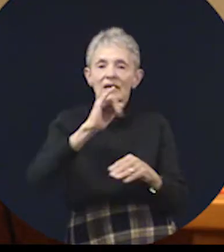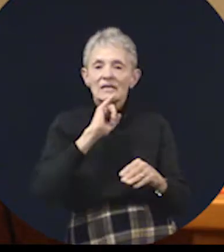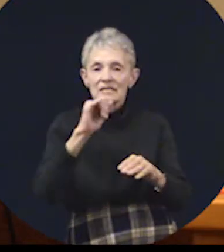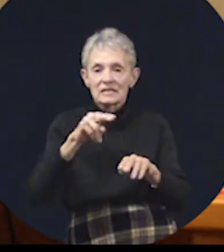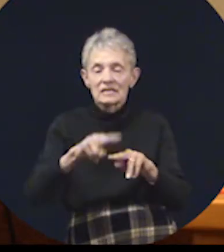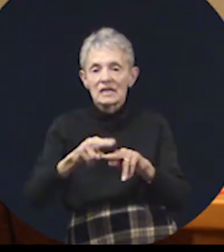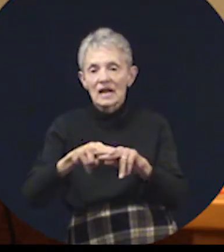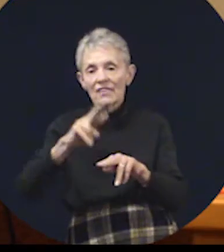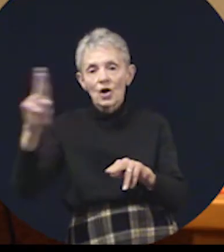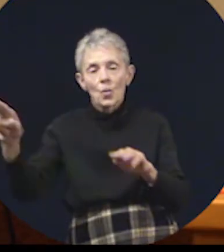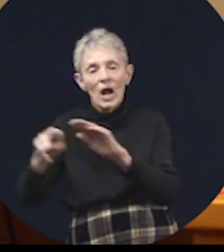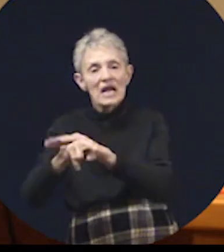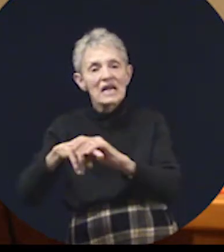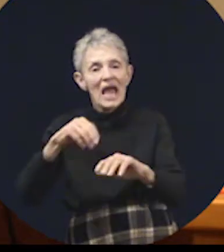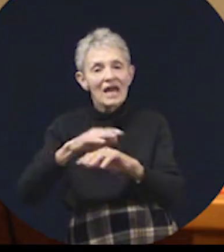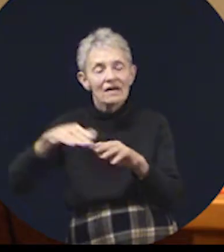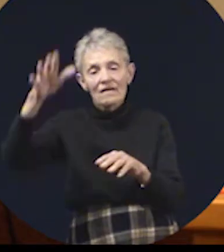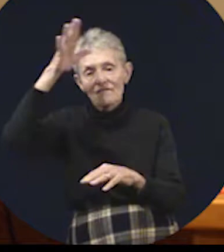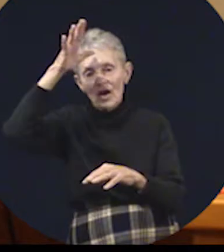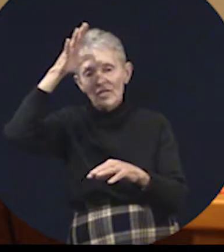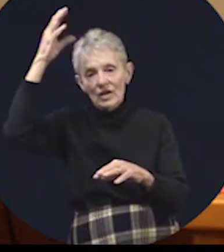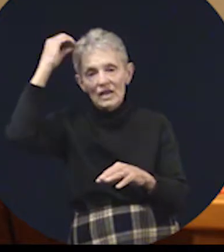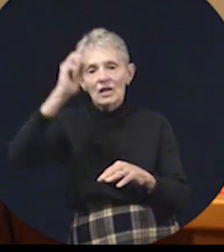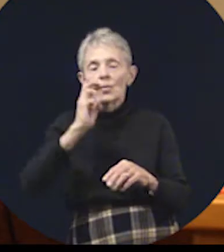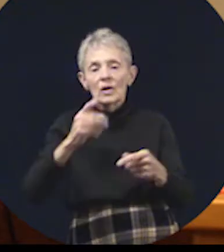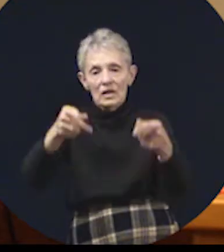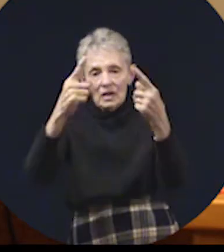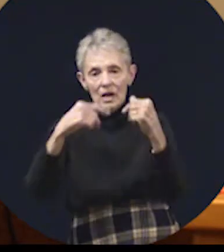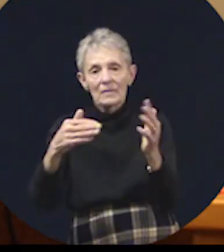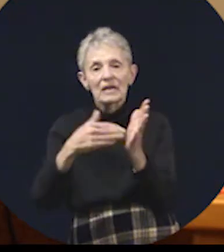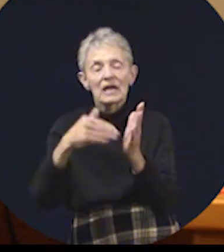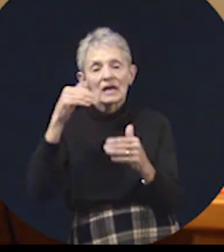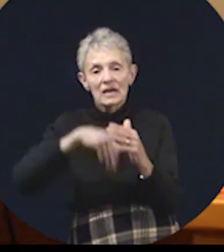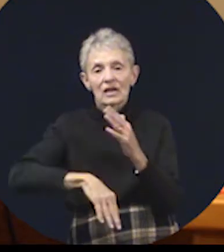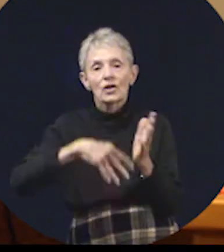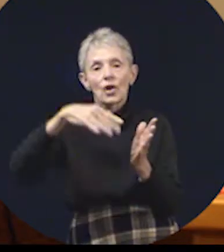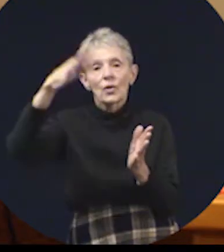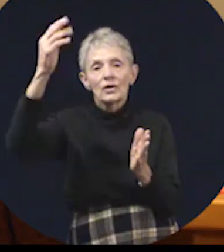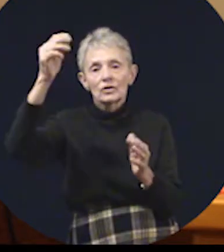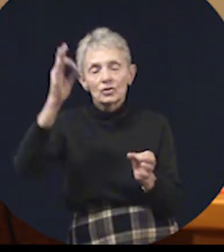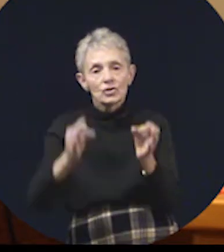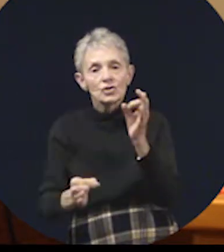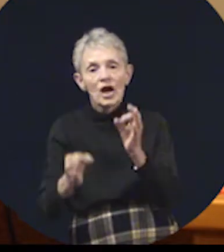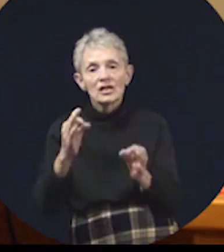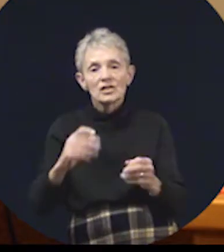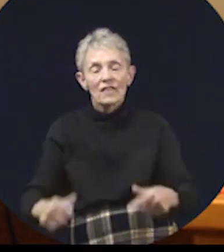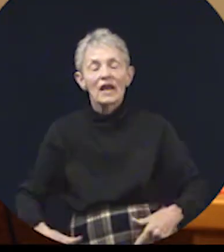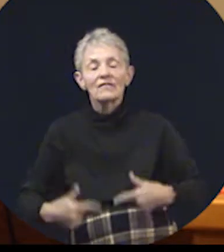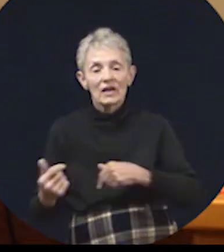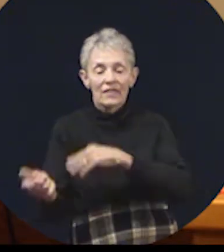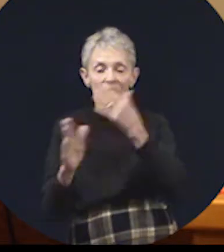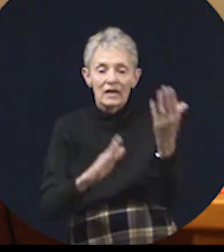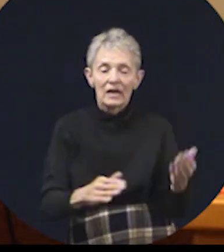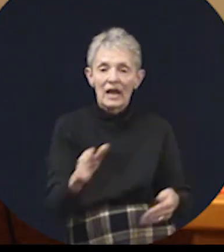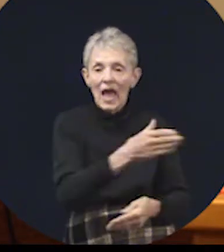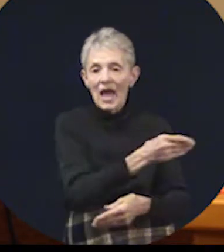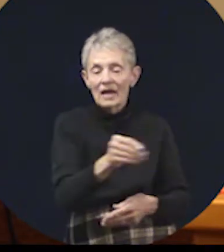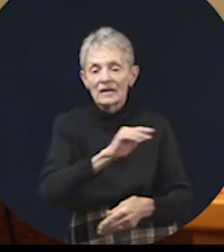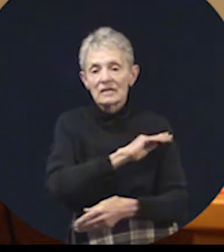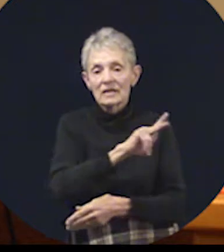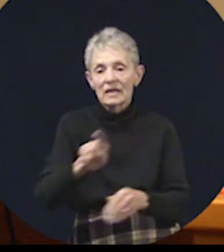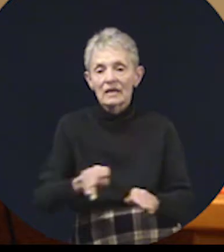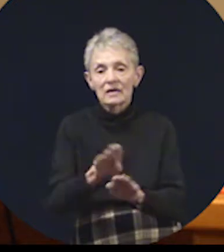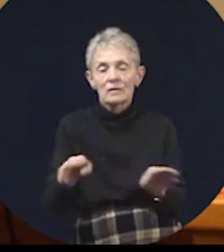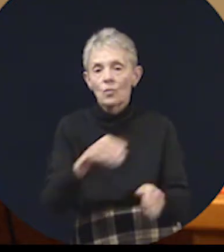is seated at the right hand of the Father. He will come again in glory to judge the living and the dead, and his kingdom will have no